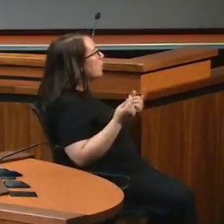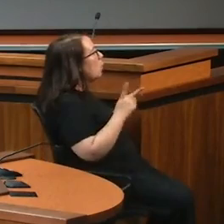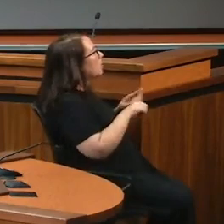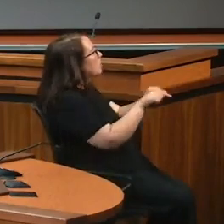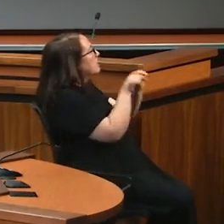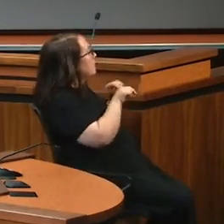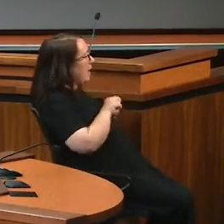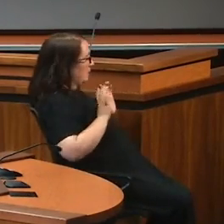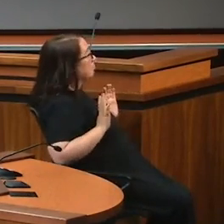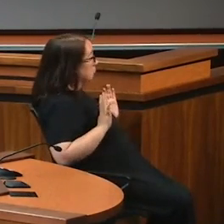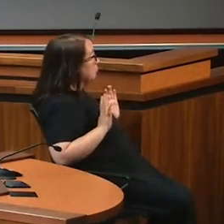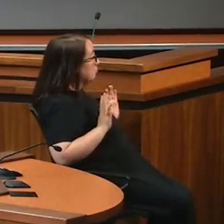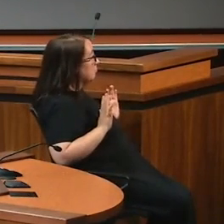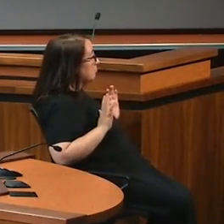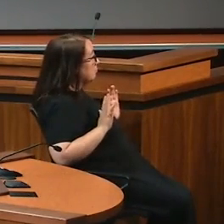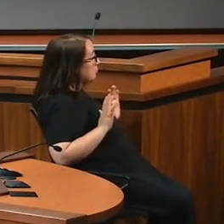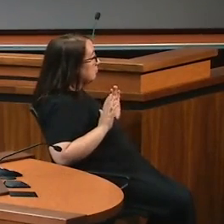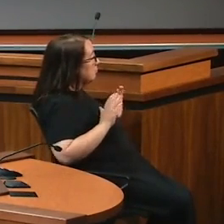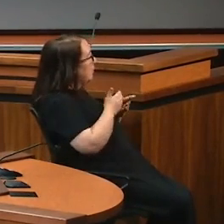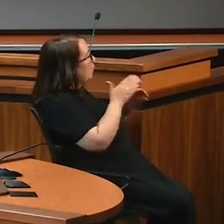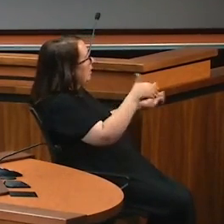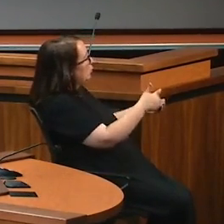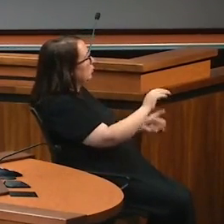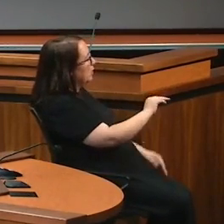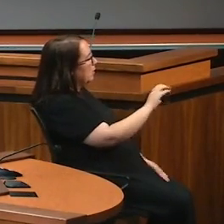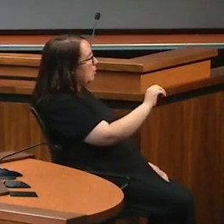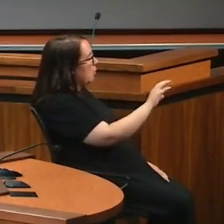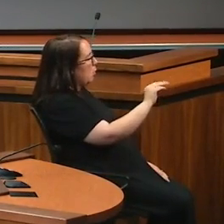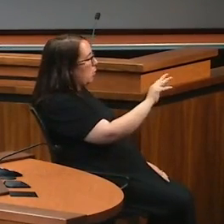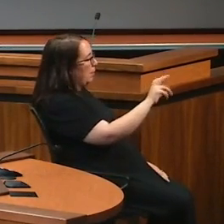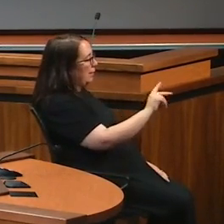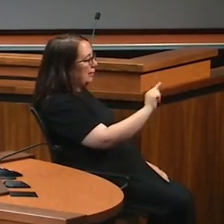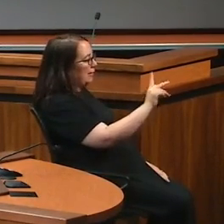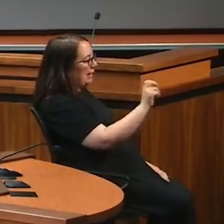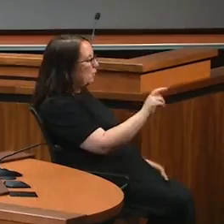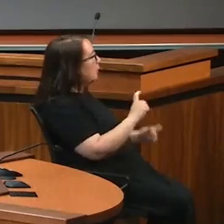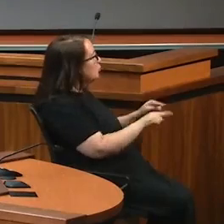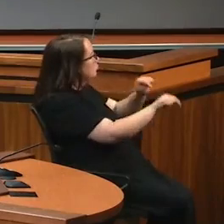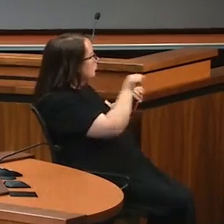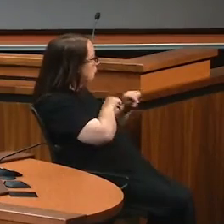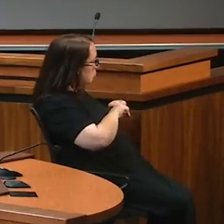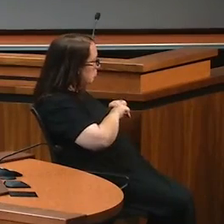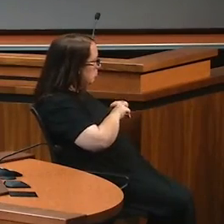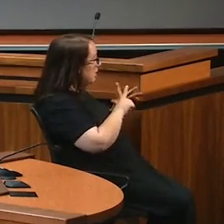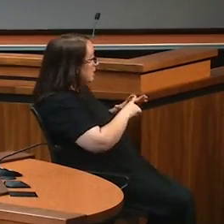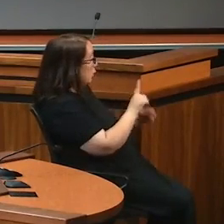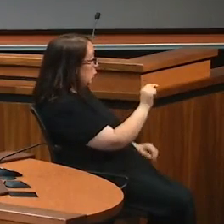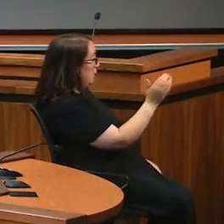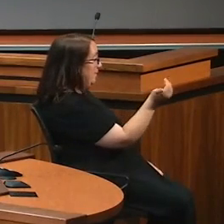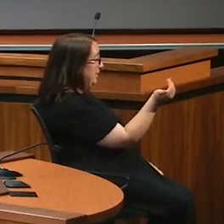back before I introduce McCormick Taylor and just mention that starting in